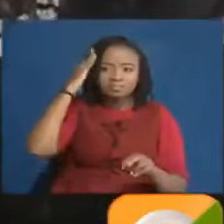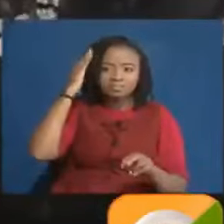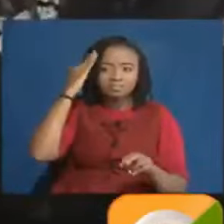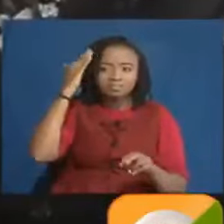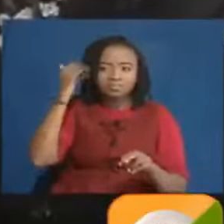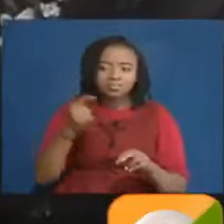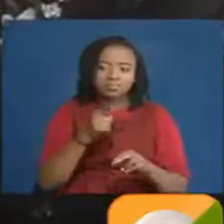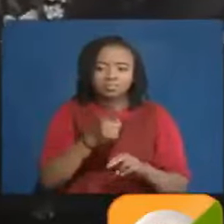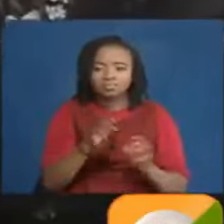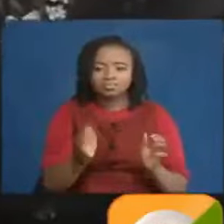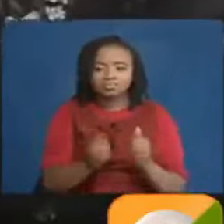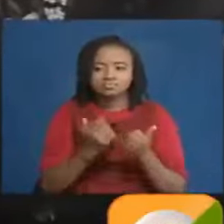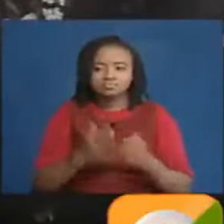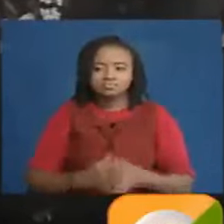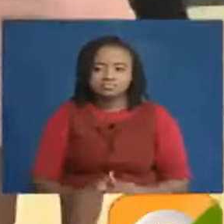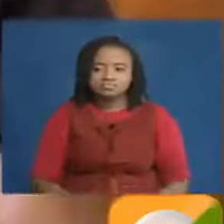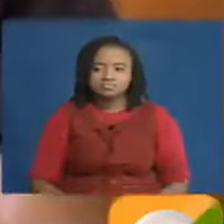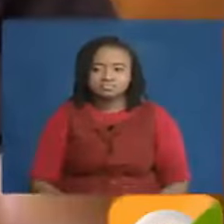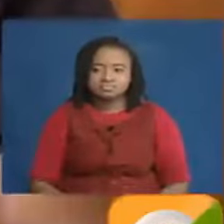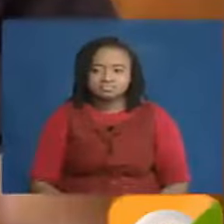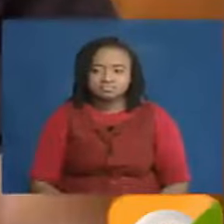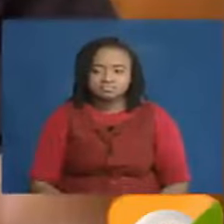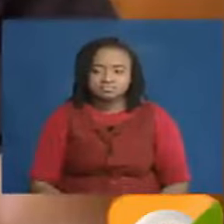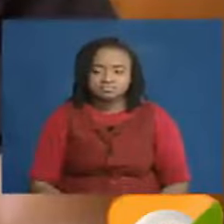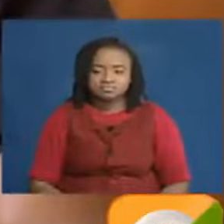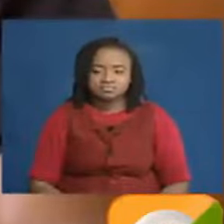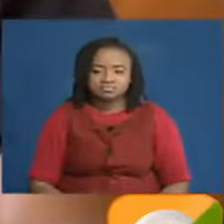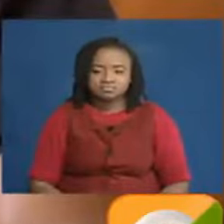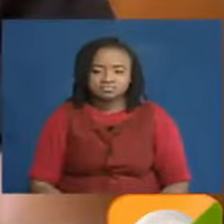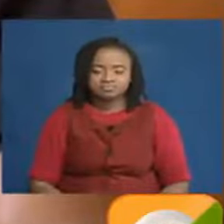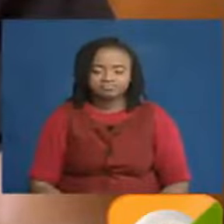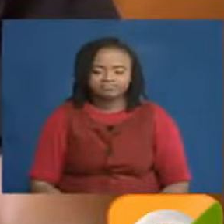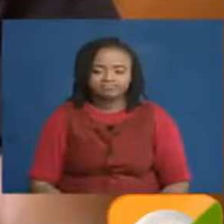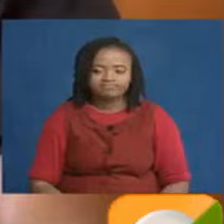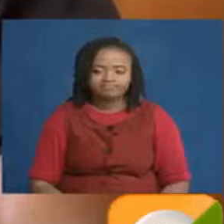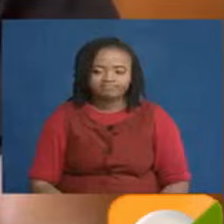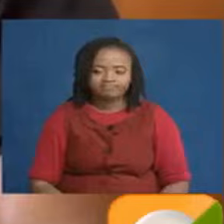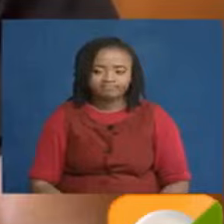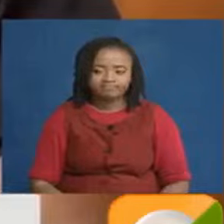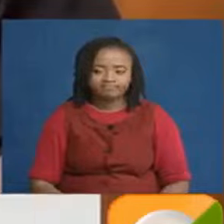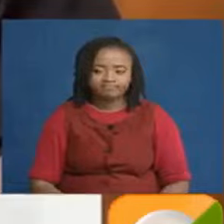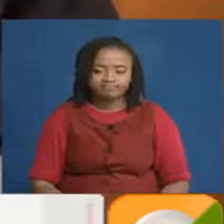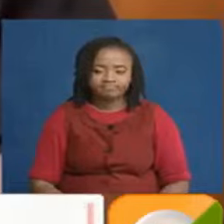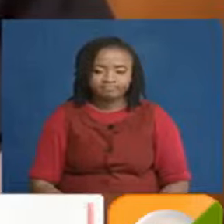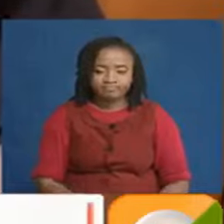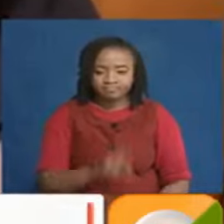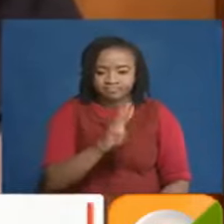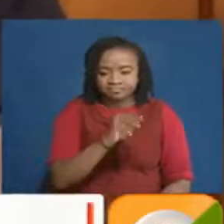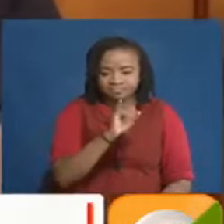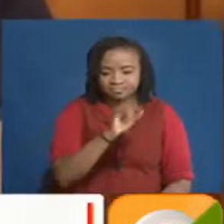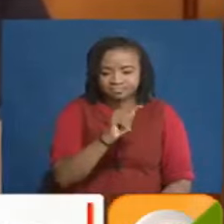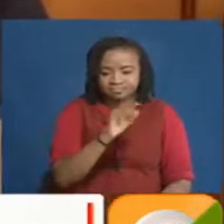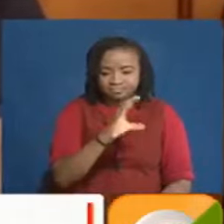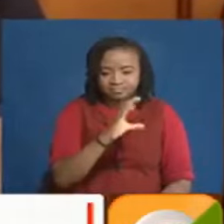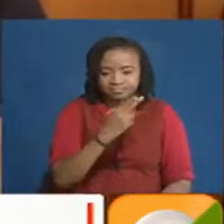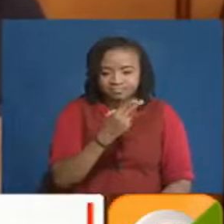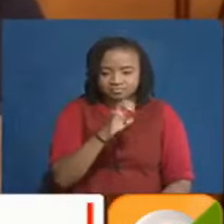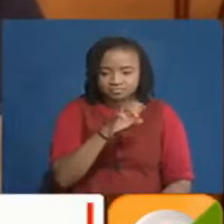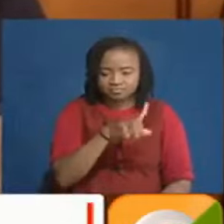the incident. Our girl by the name Michelle Chepto from Fork